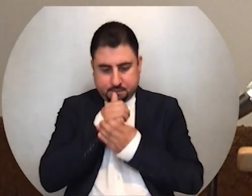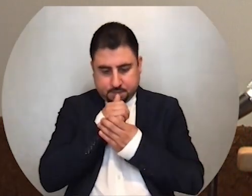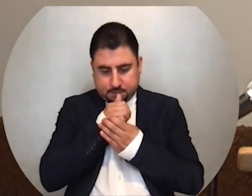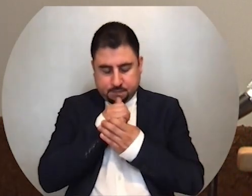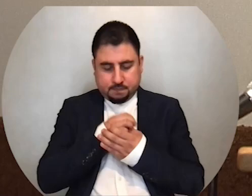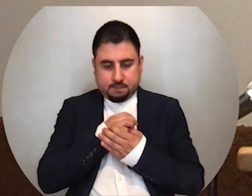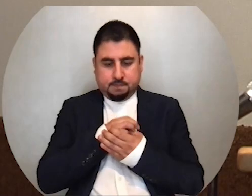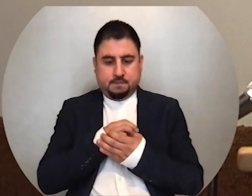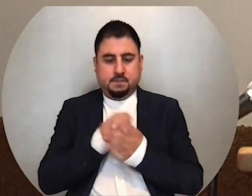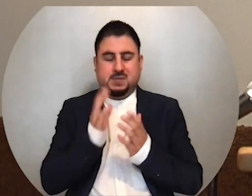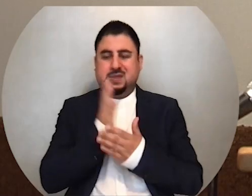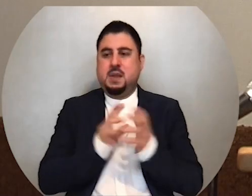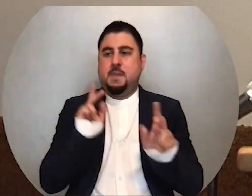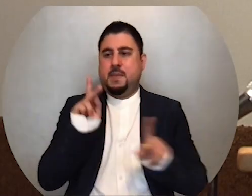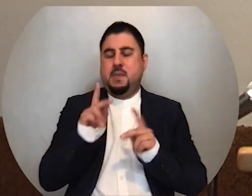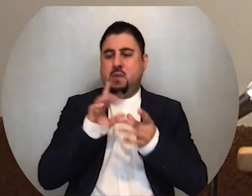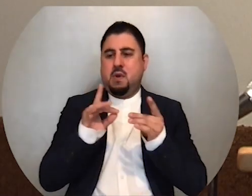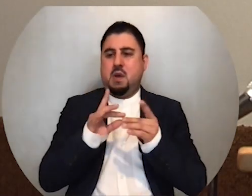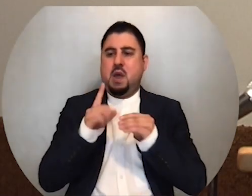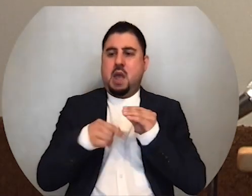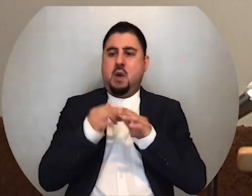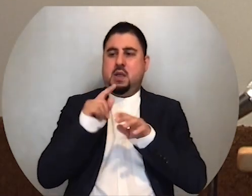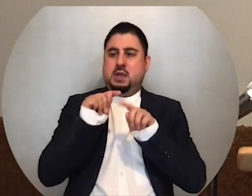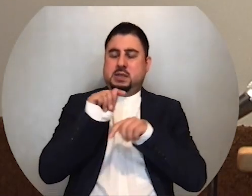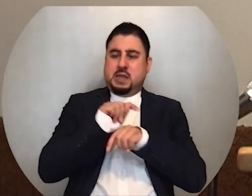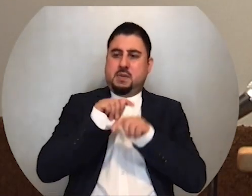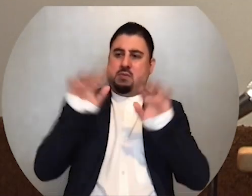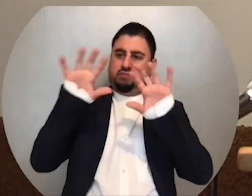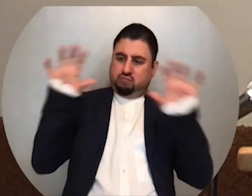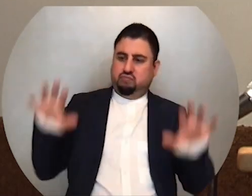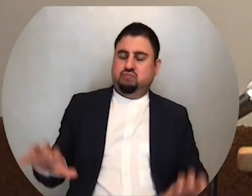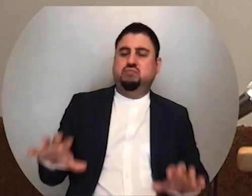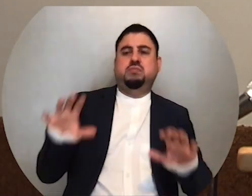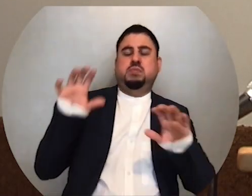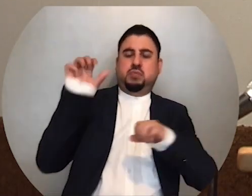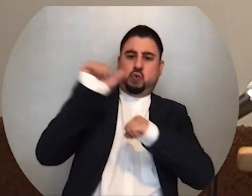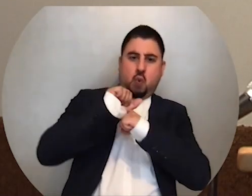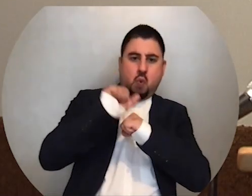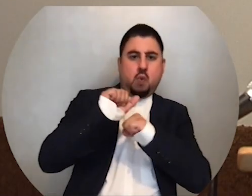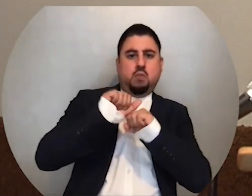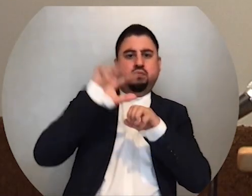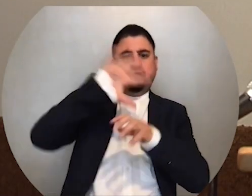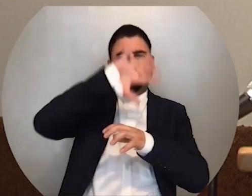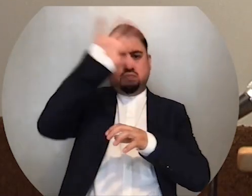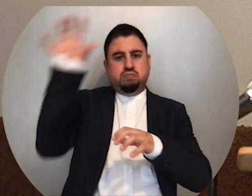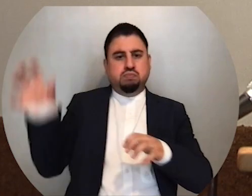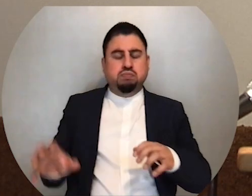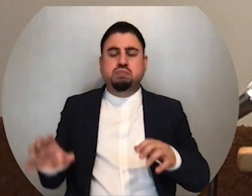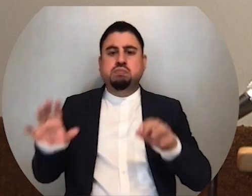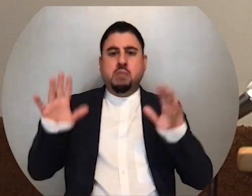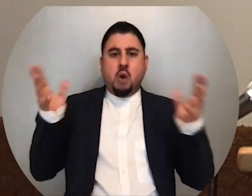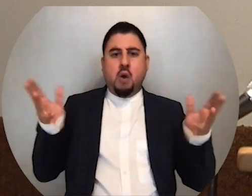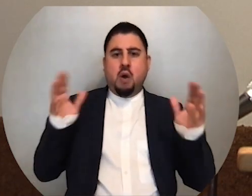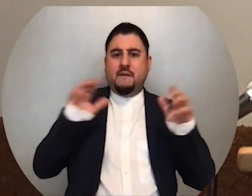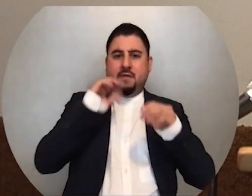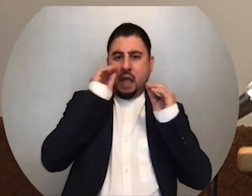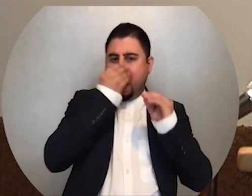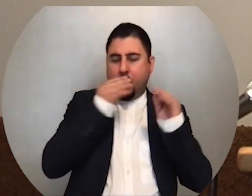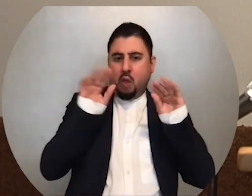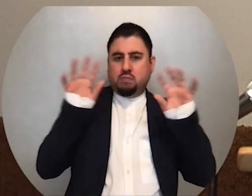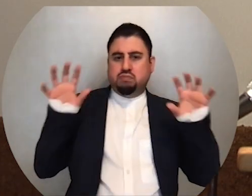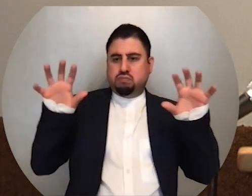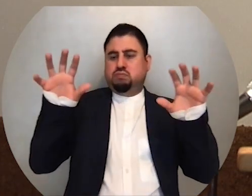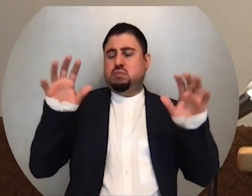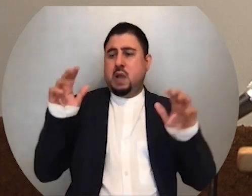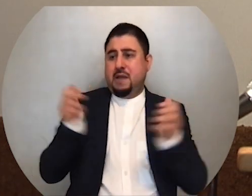While some people were speaking about how the temple was adorned with costly stones and votive offerings, Jesus said, "All that you see